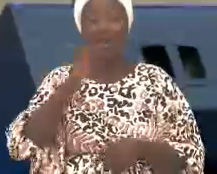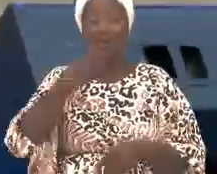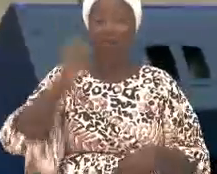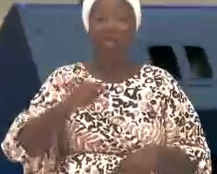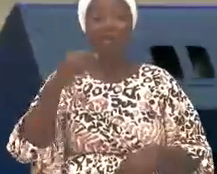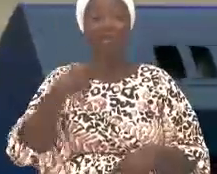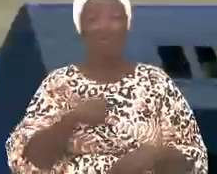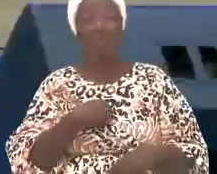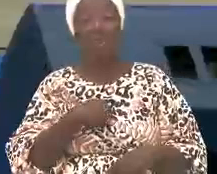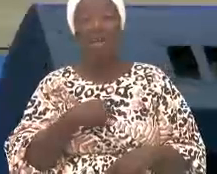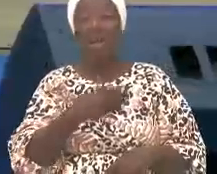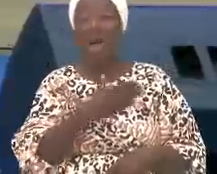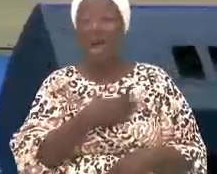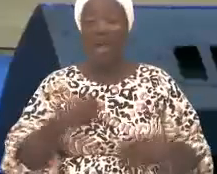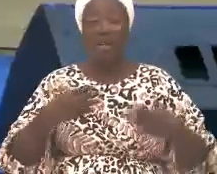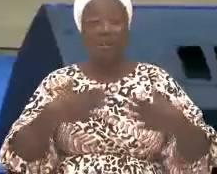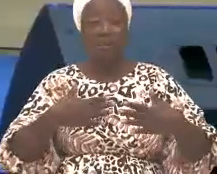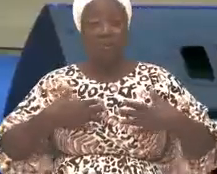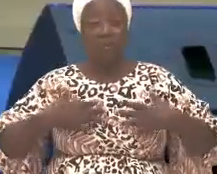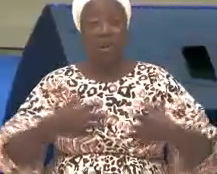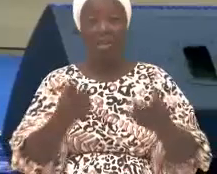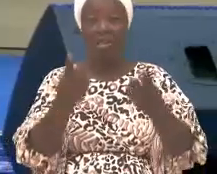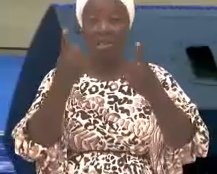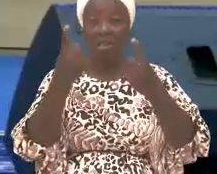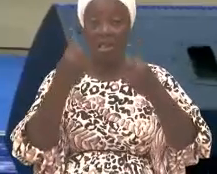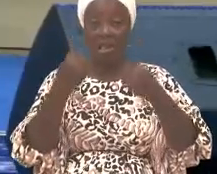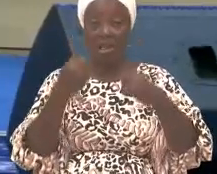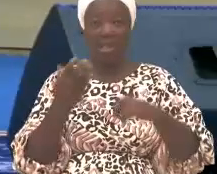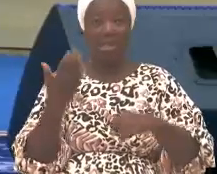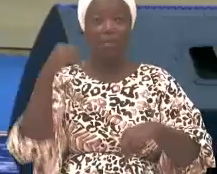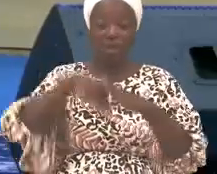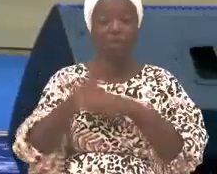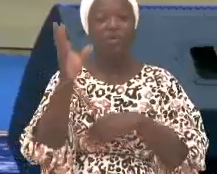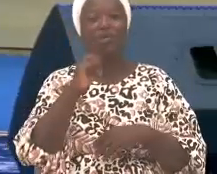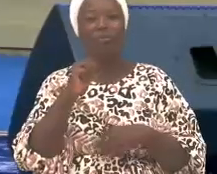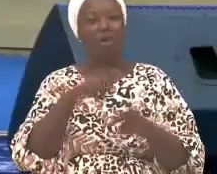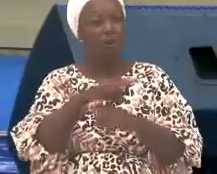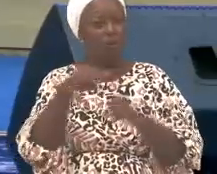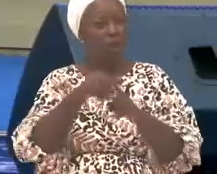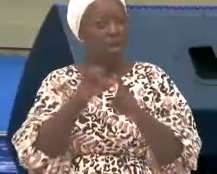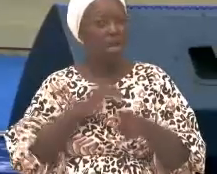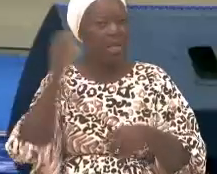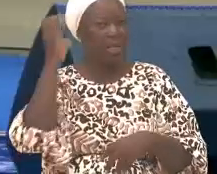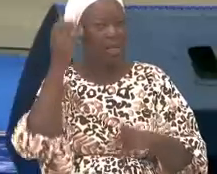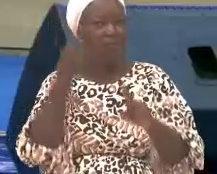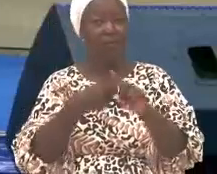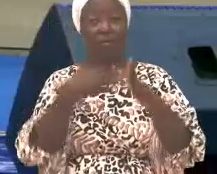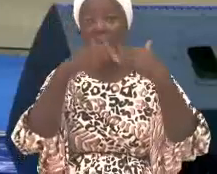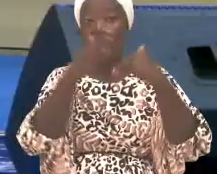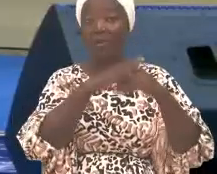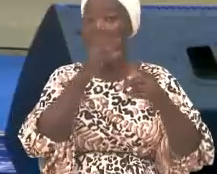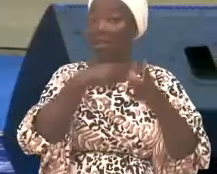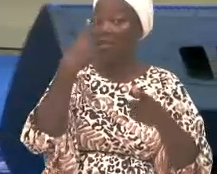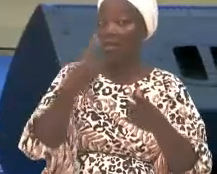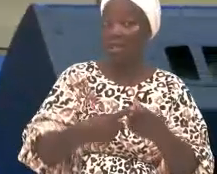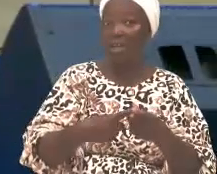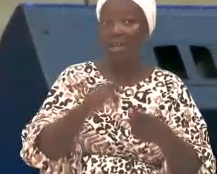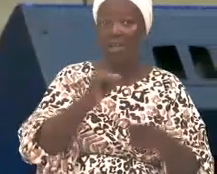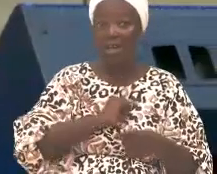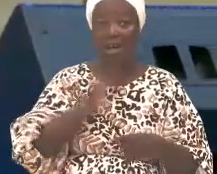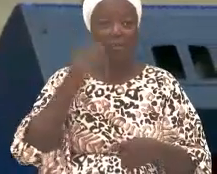and breath came into them. When I hear from heaven, then I tell you what